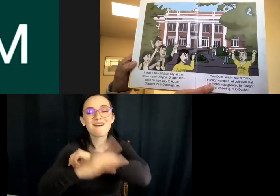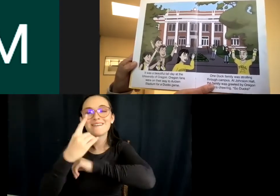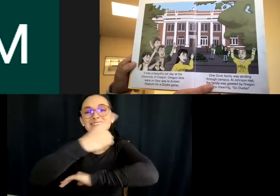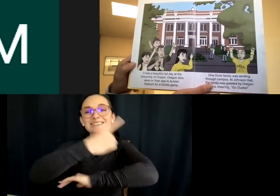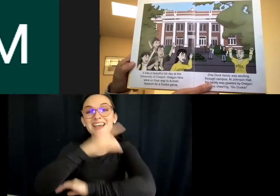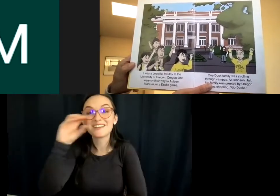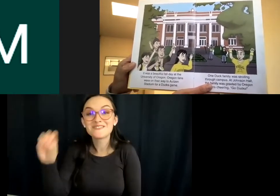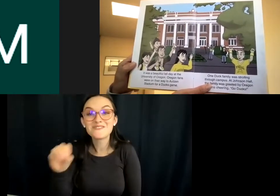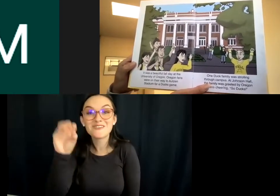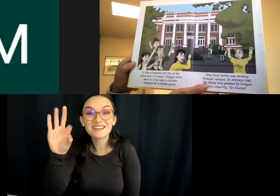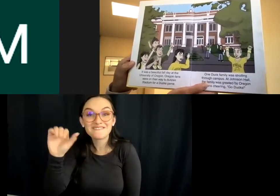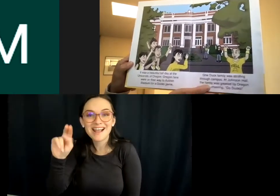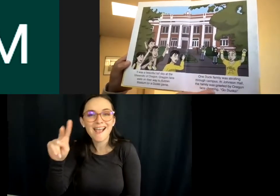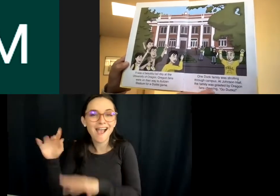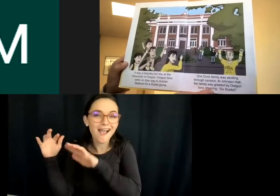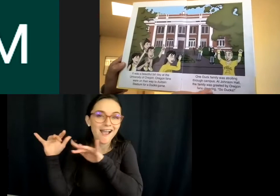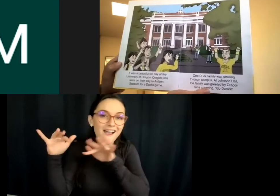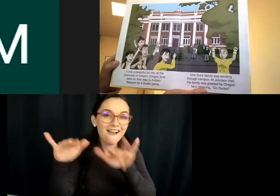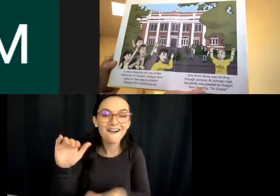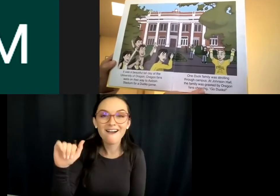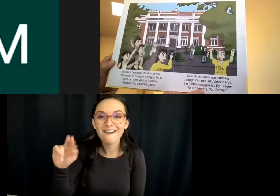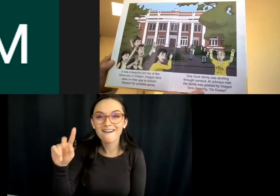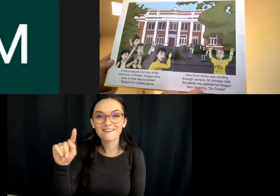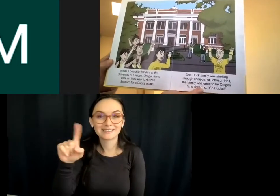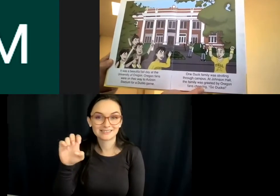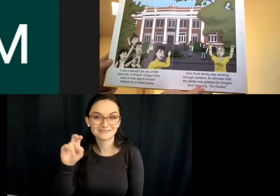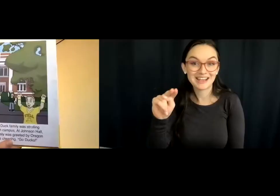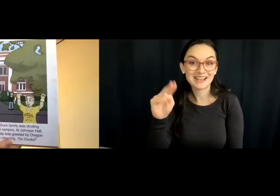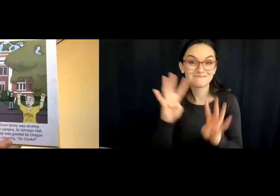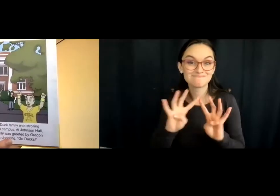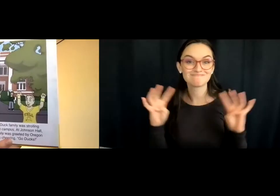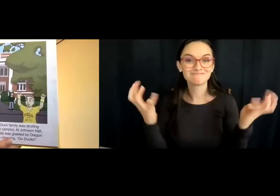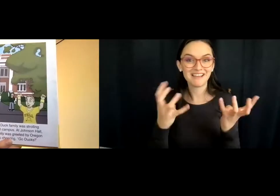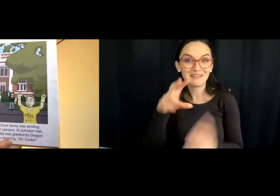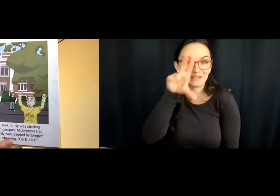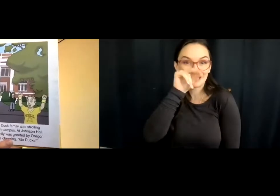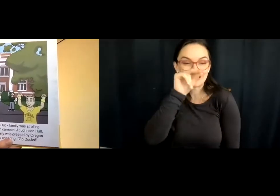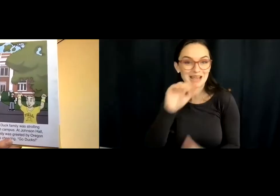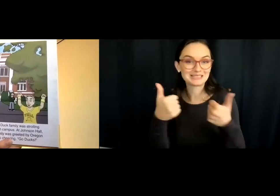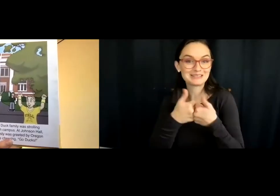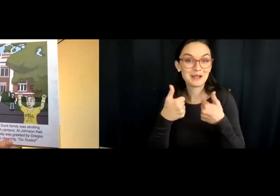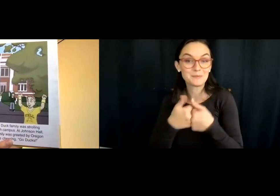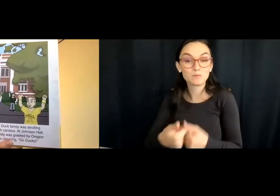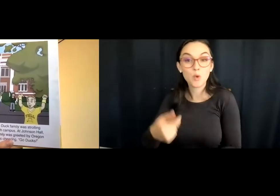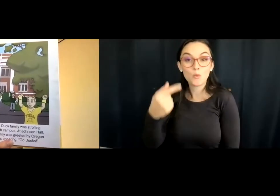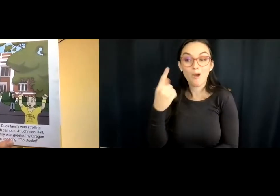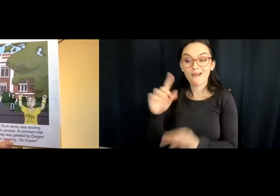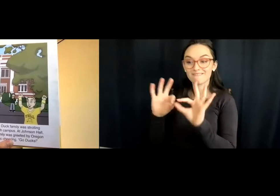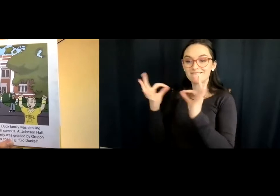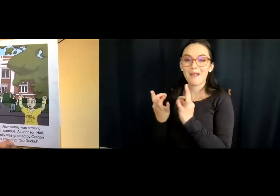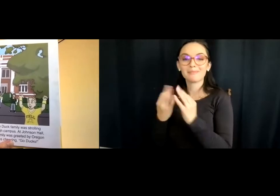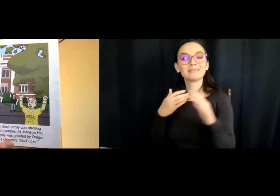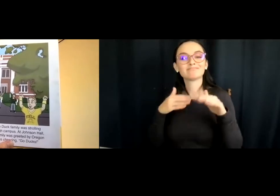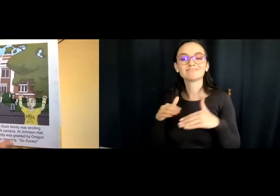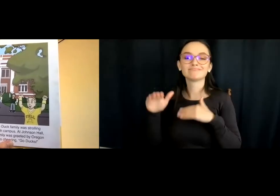Stadium for a Ducks game. One Duck family was strolling through campus. At Johnson Hall,